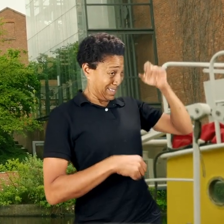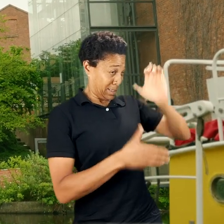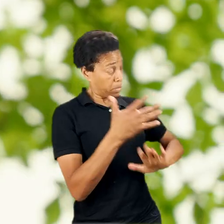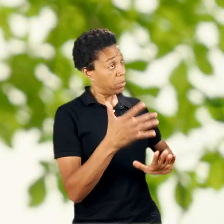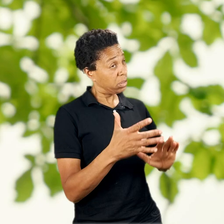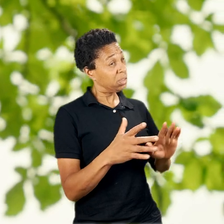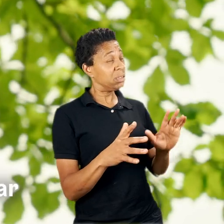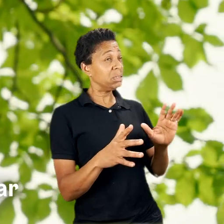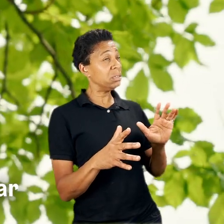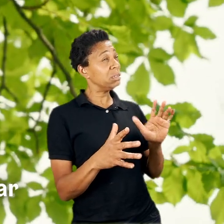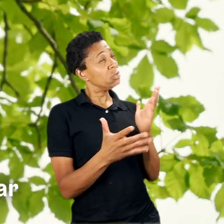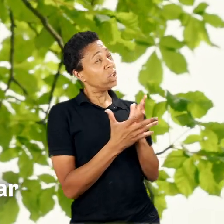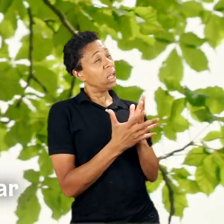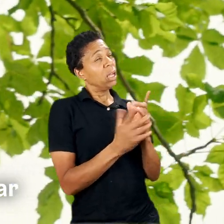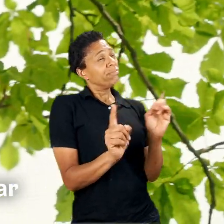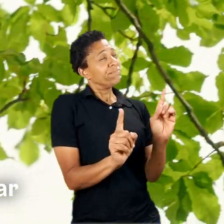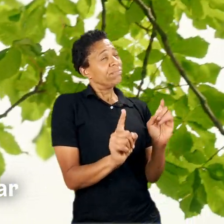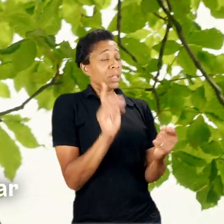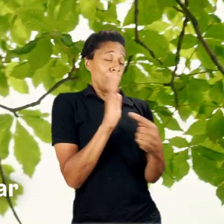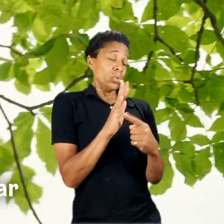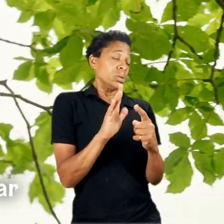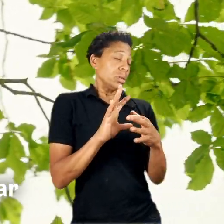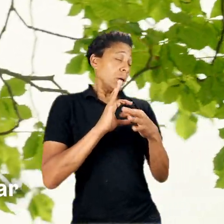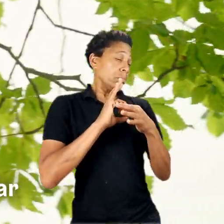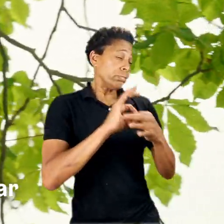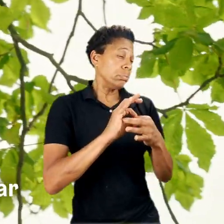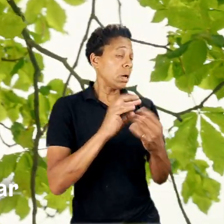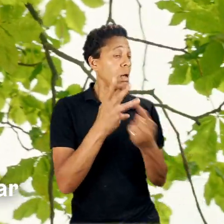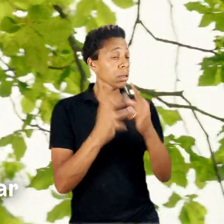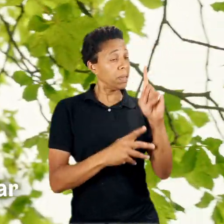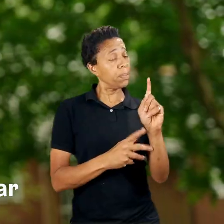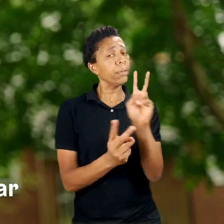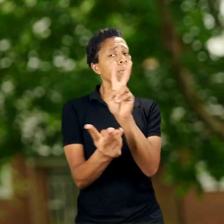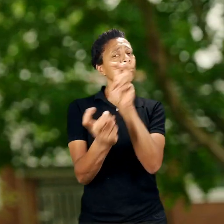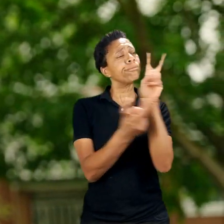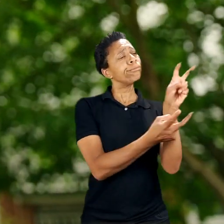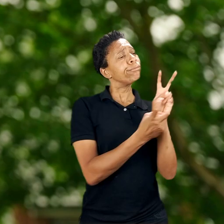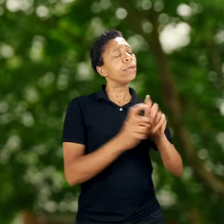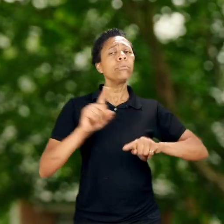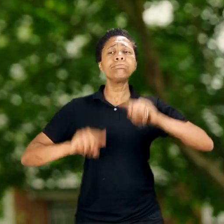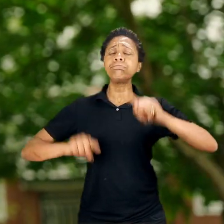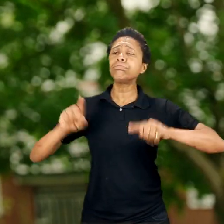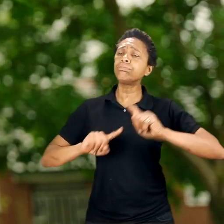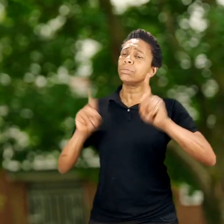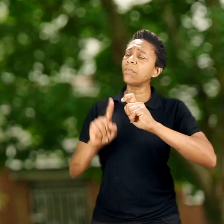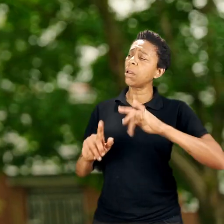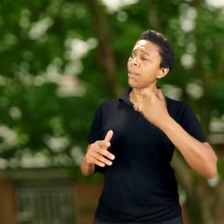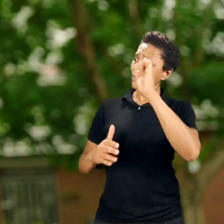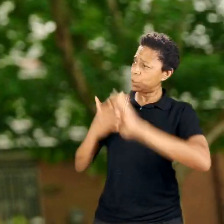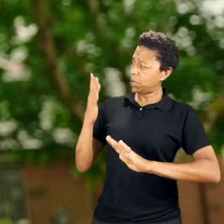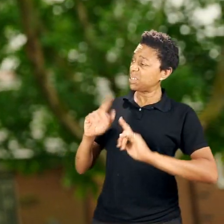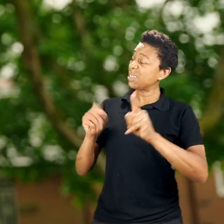has been about meeting new people and getting to hear people's different life experiences